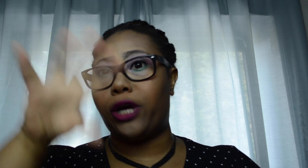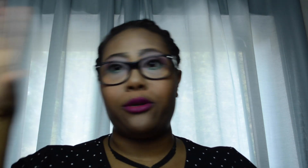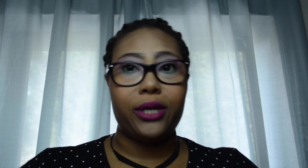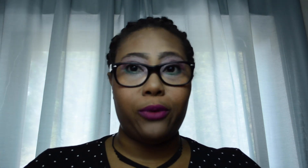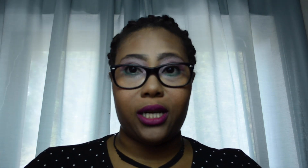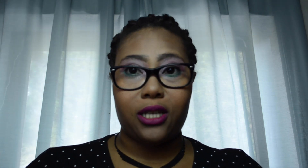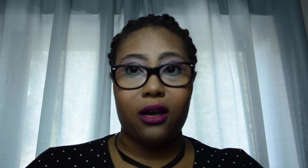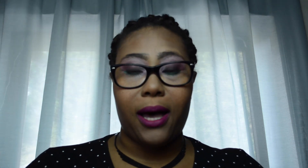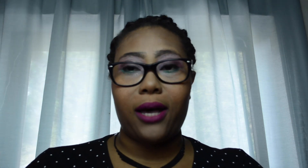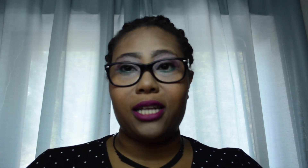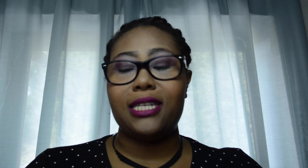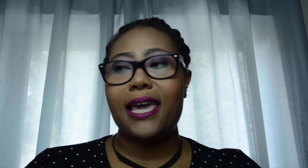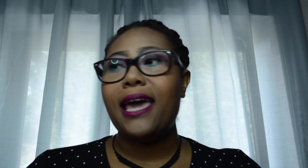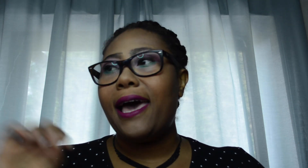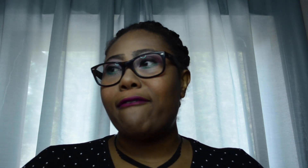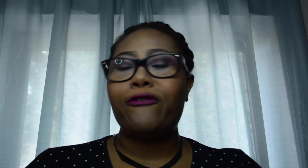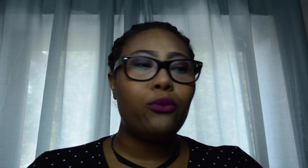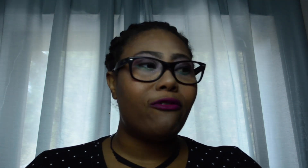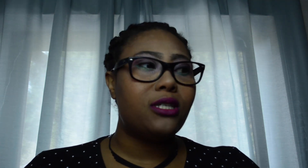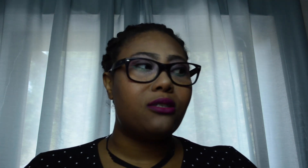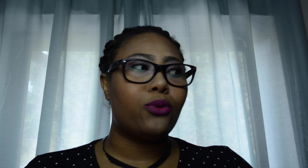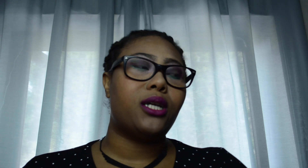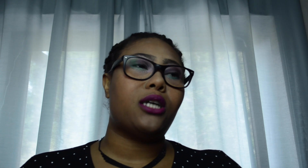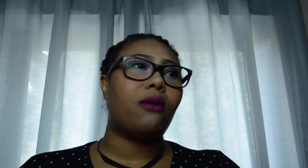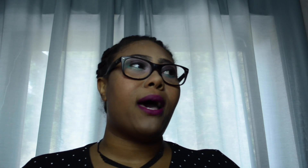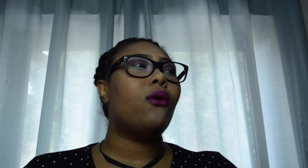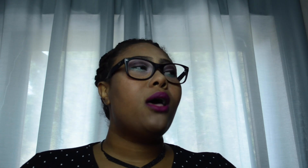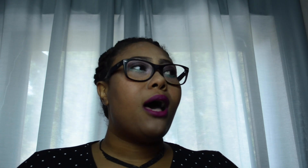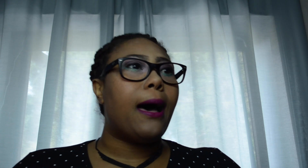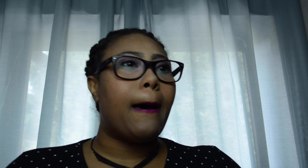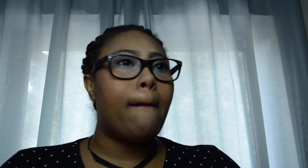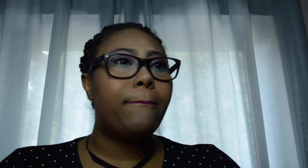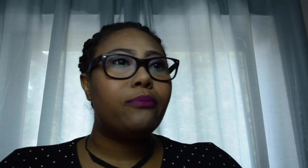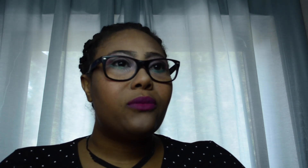the trajectory we're going to talk about kind of today. I have a few references we're going to talk about.